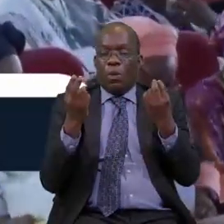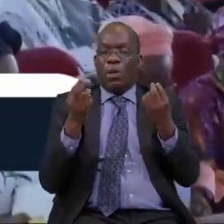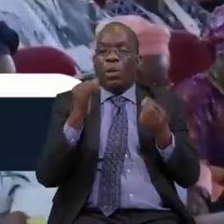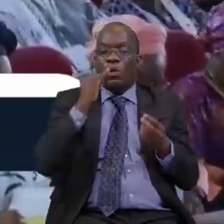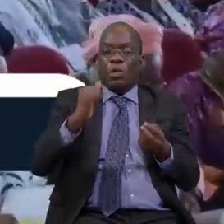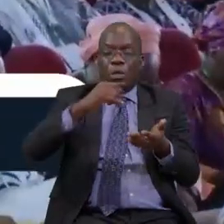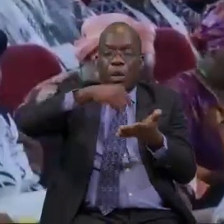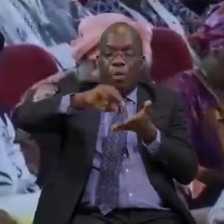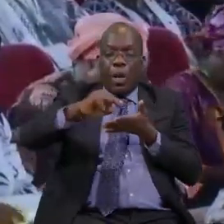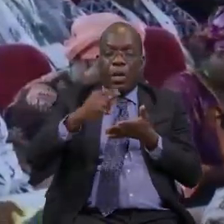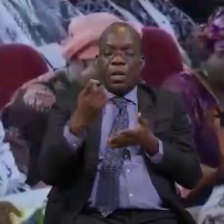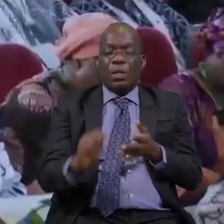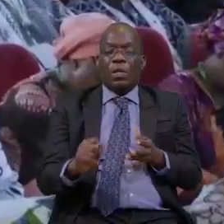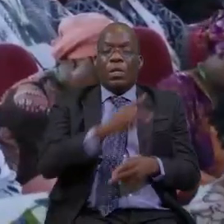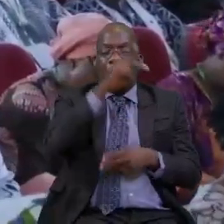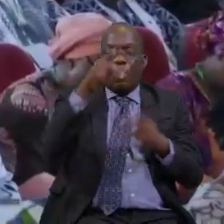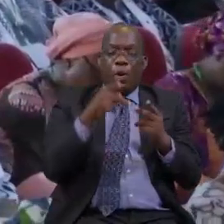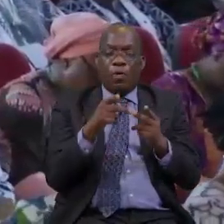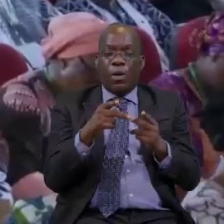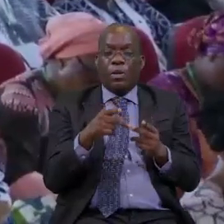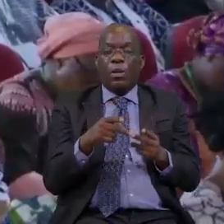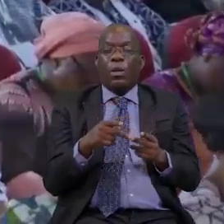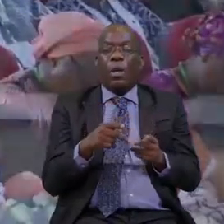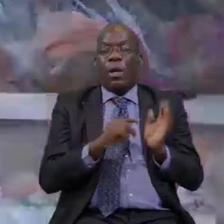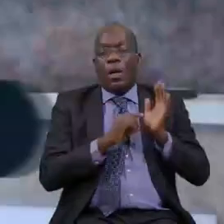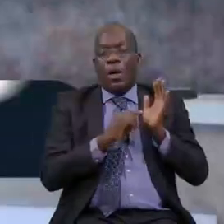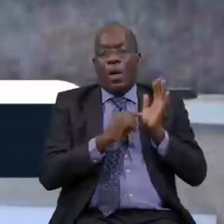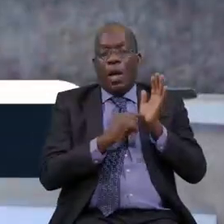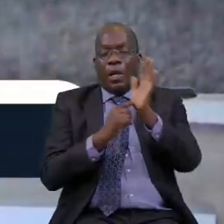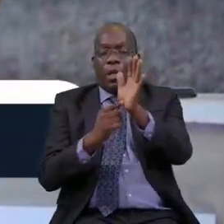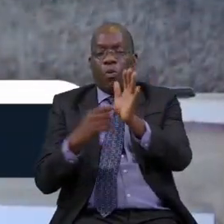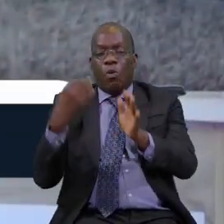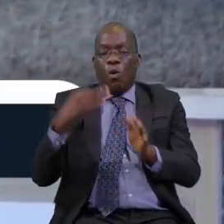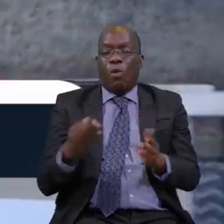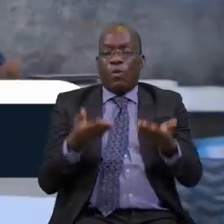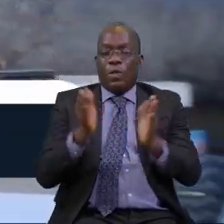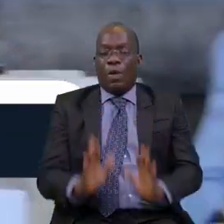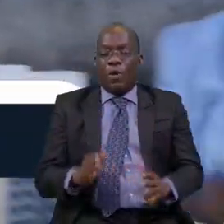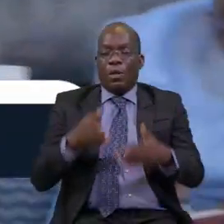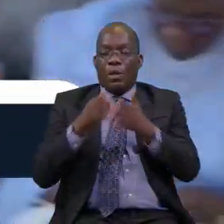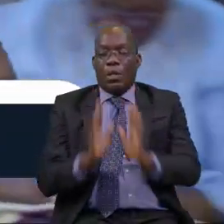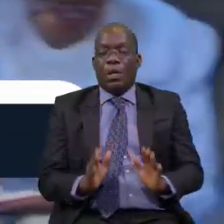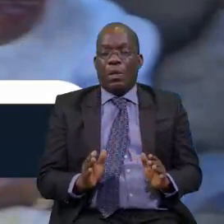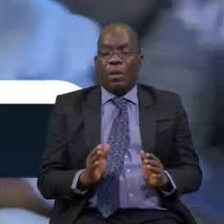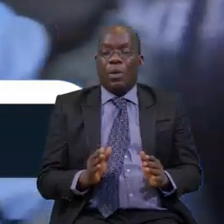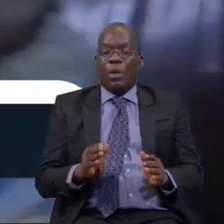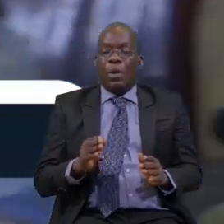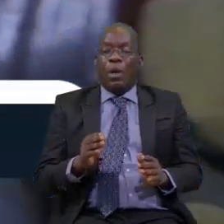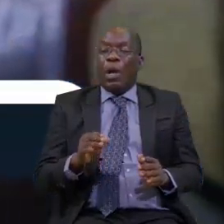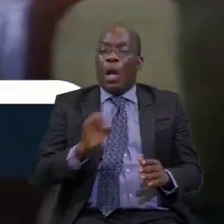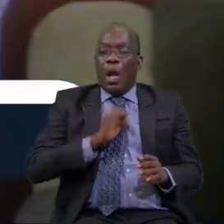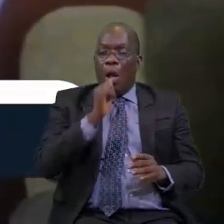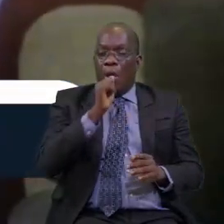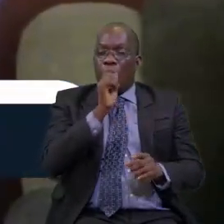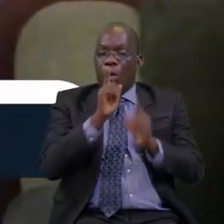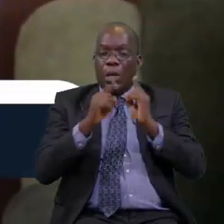the perfect model of a servant leader. And I'm talking about Jesus Christ.